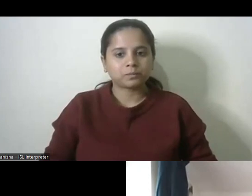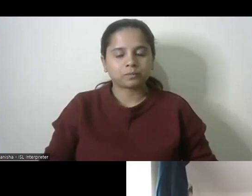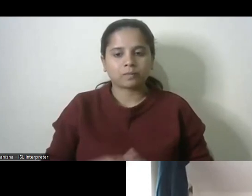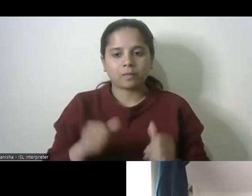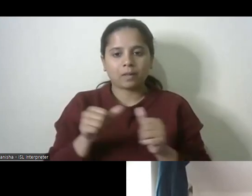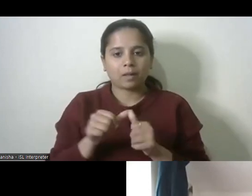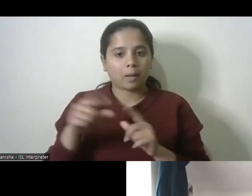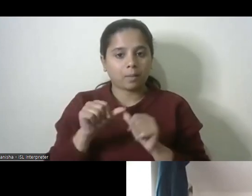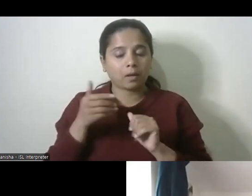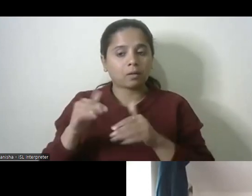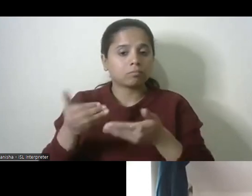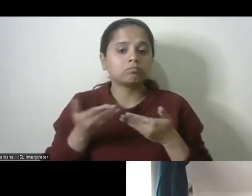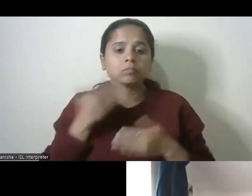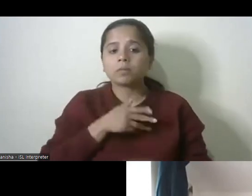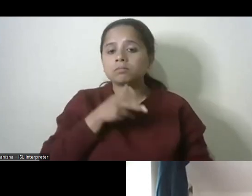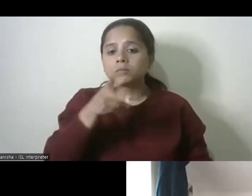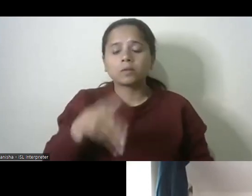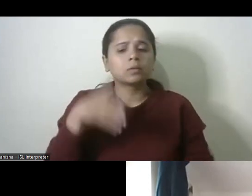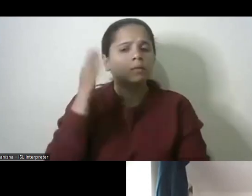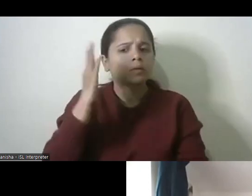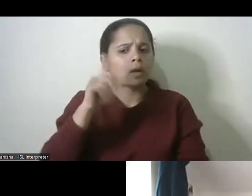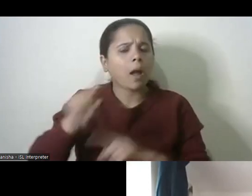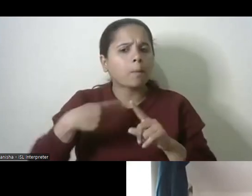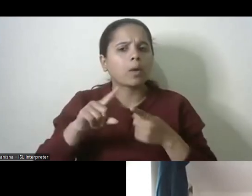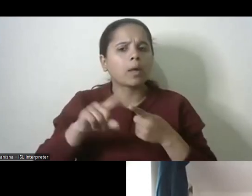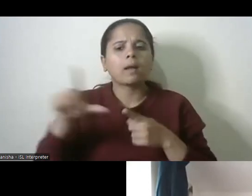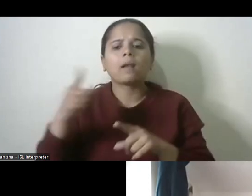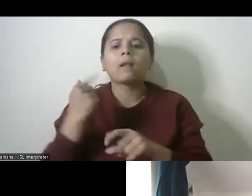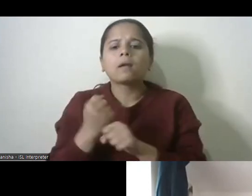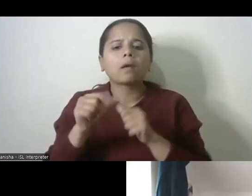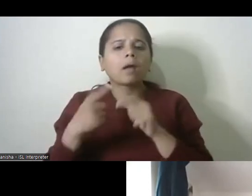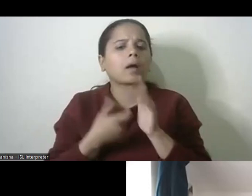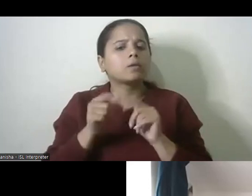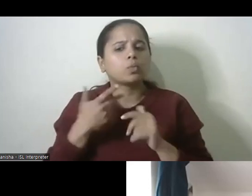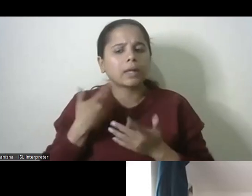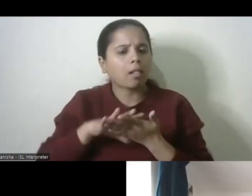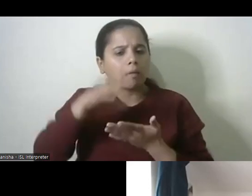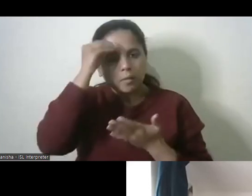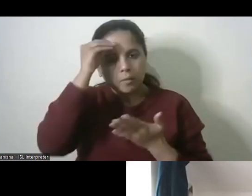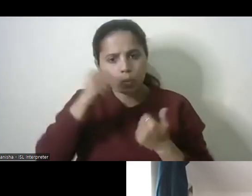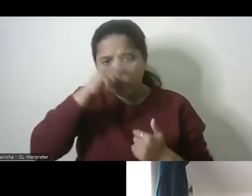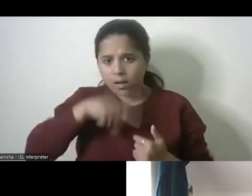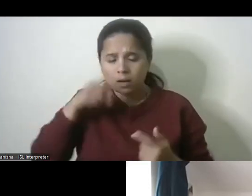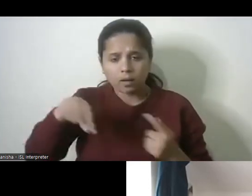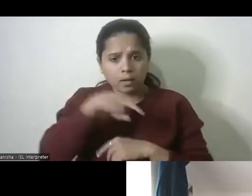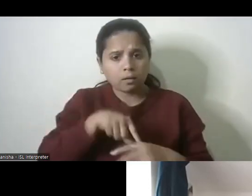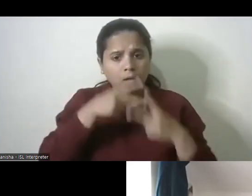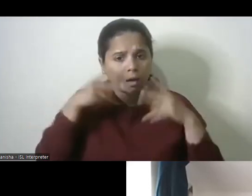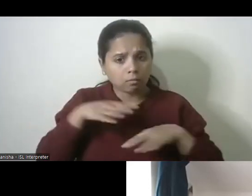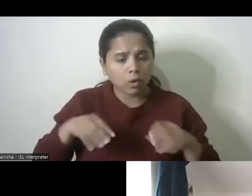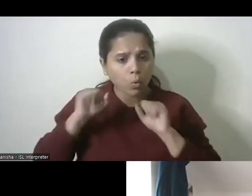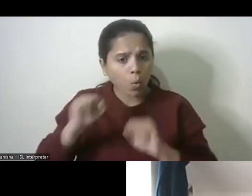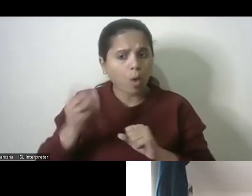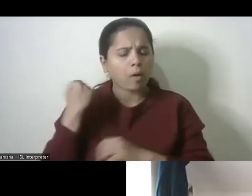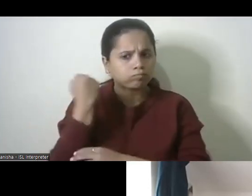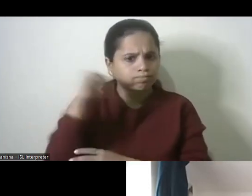Yeah, as we have told before, this lecture on egalitarian values, what can we learn from India's Adivasis for an anti-caste